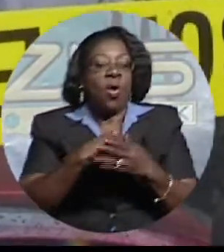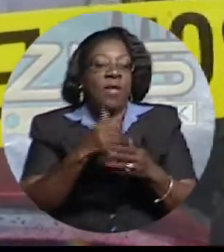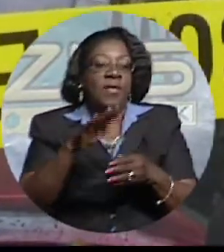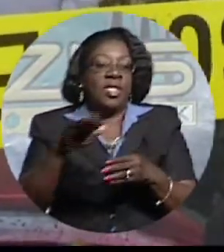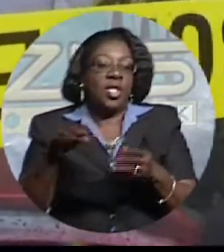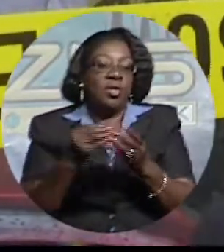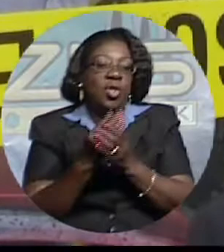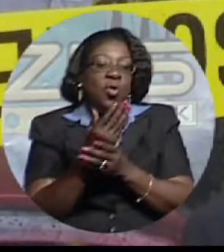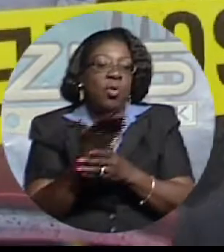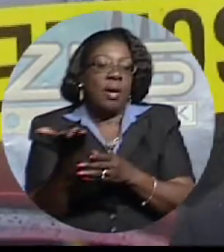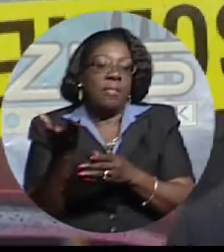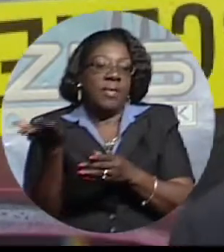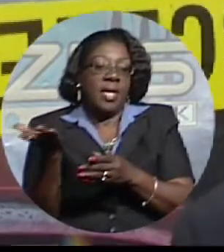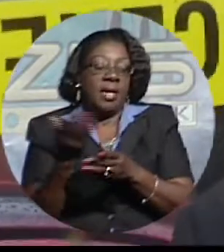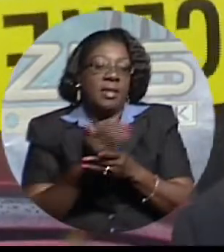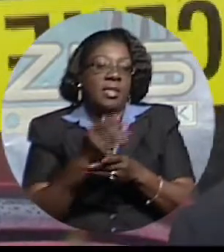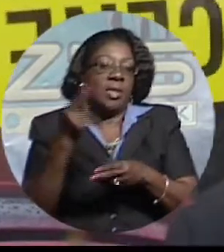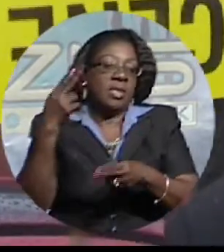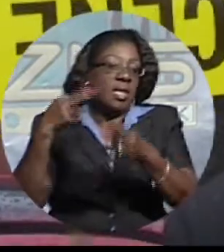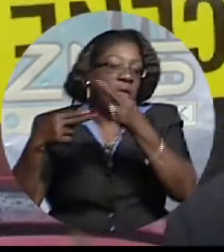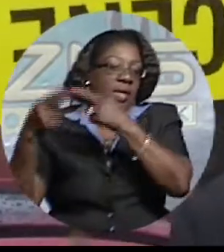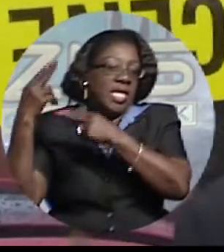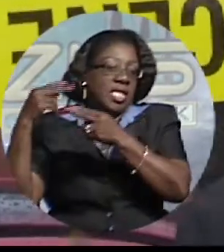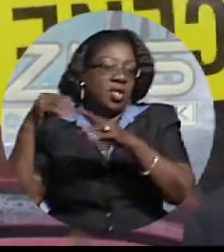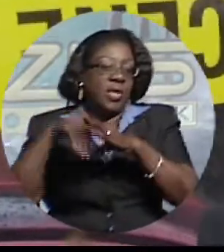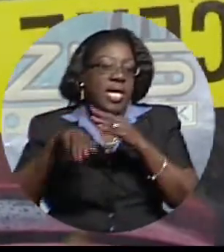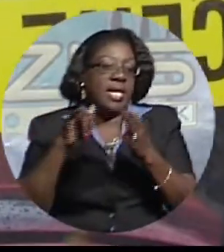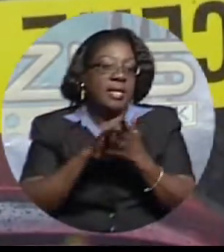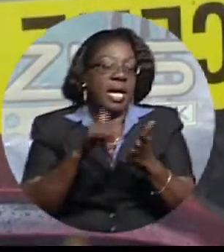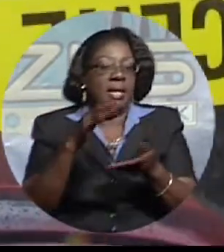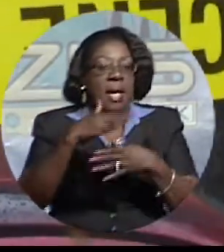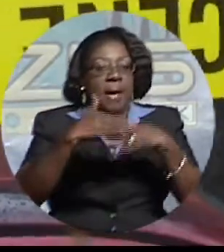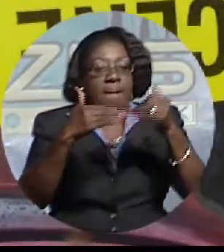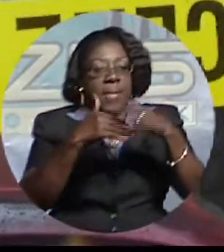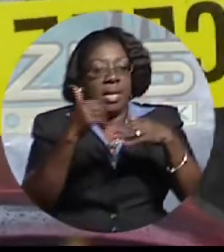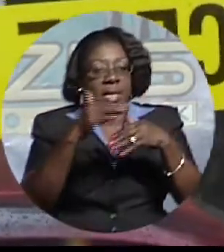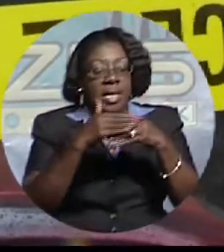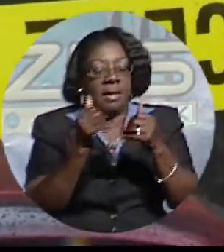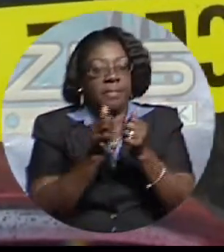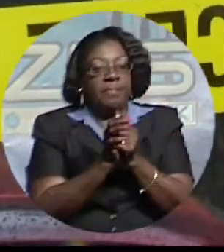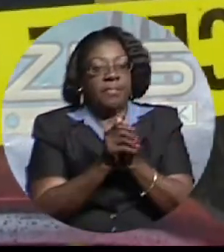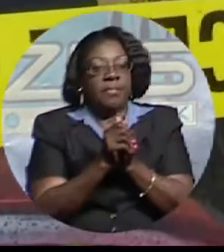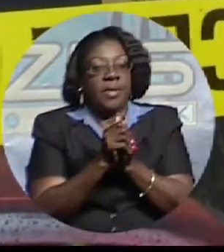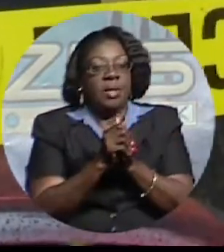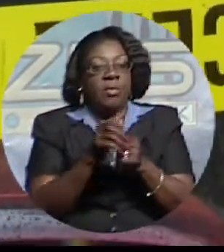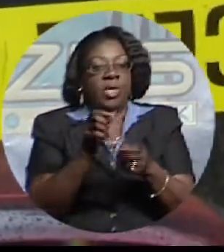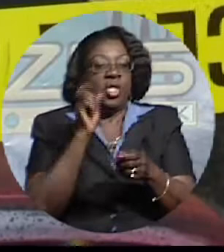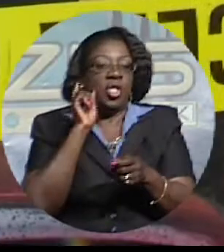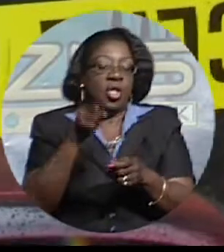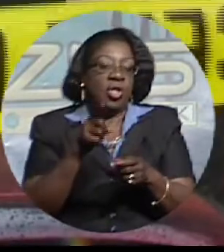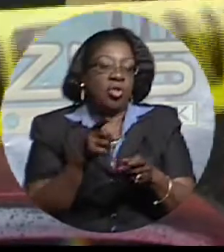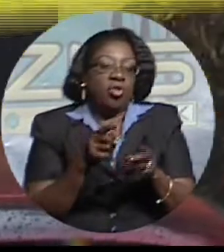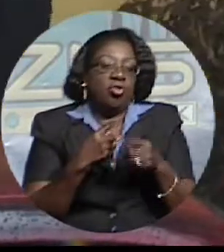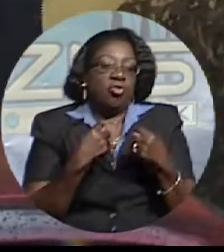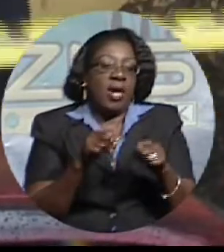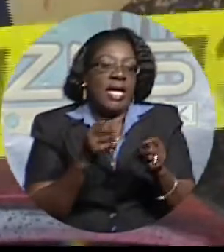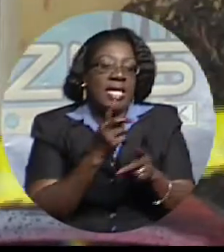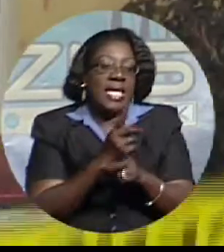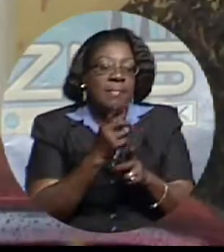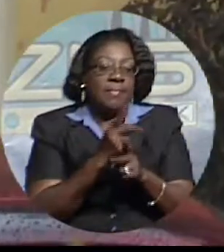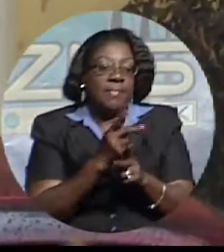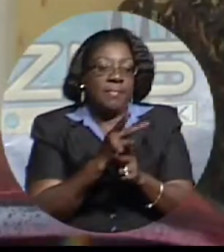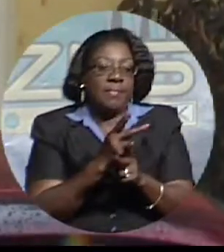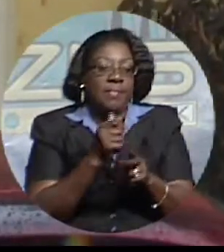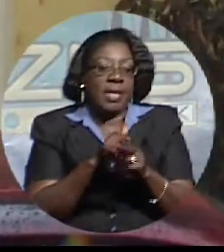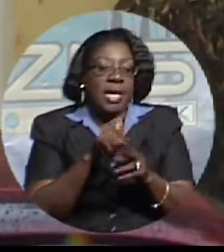there for many years. So it is really a tragedy, because this is one of those sites that I think we have